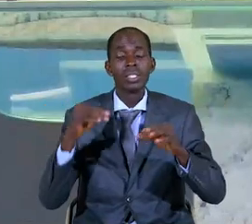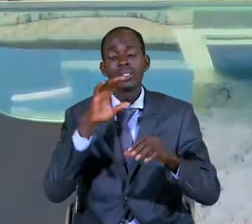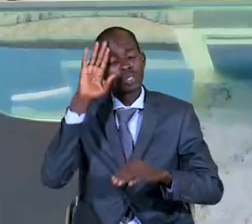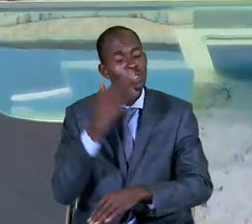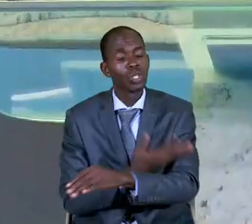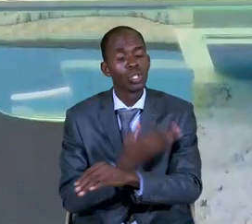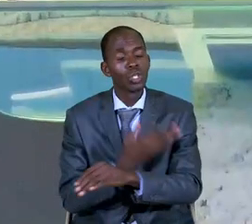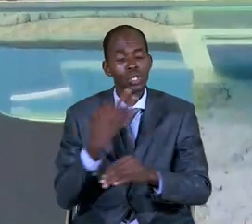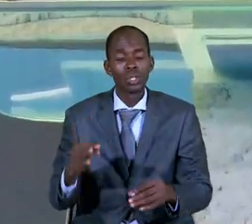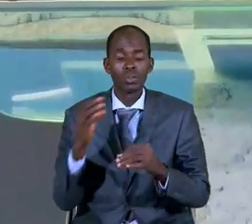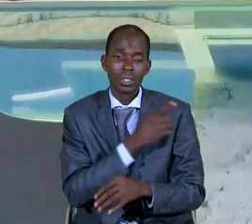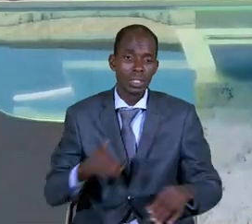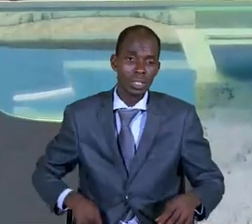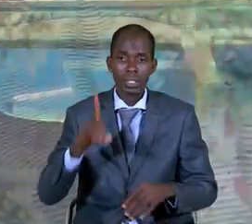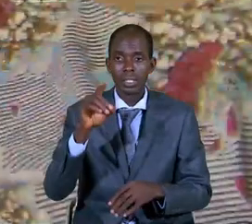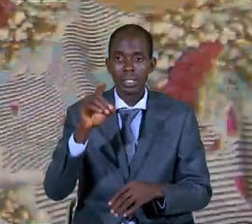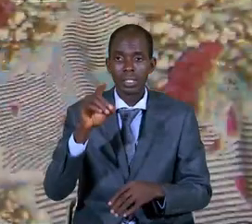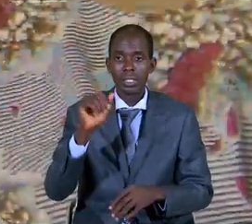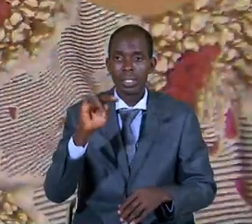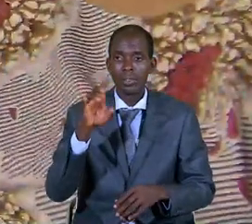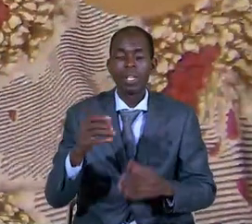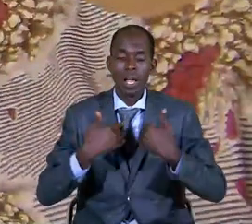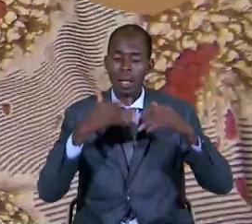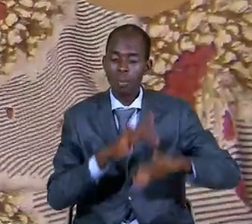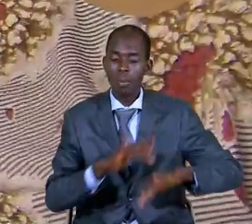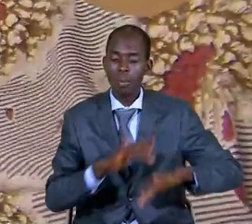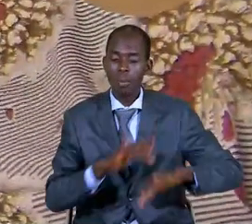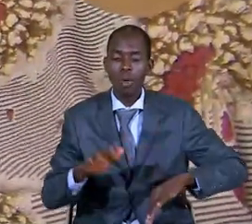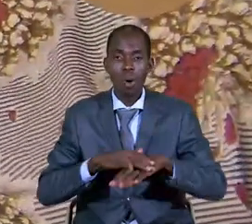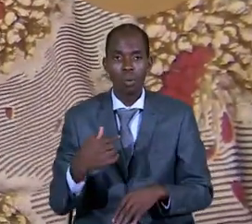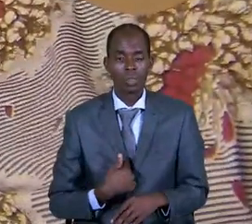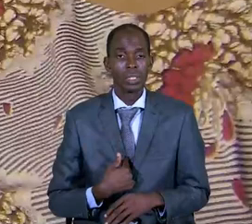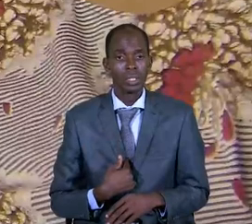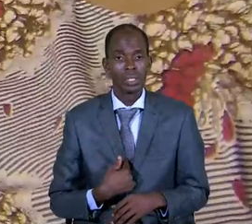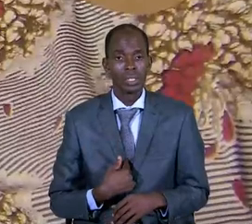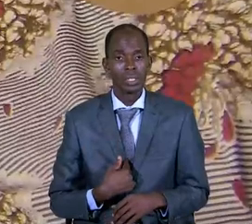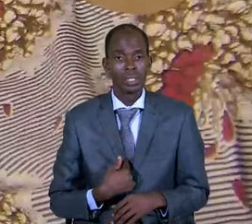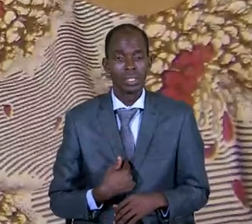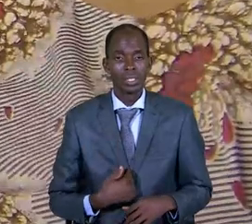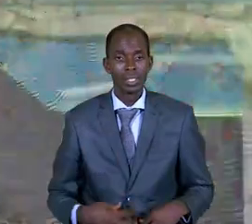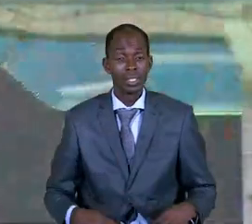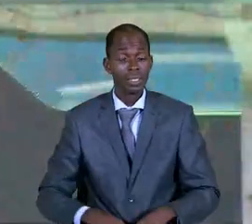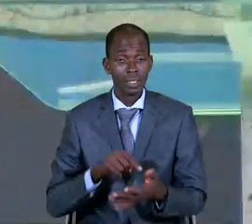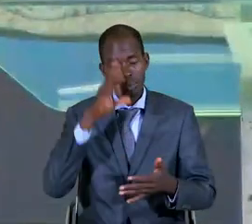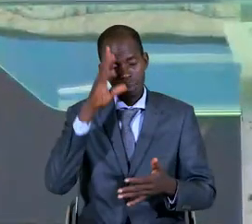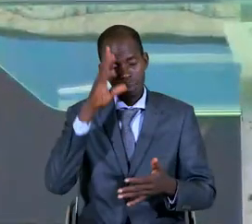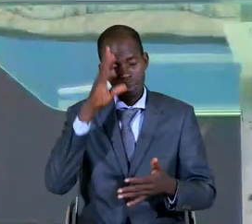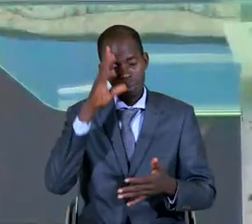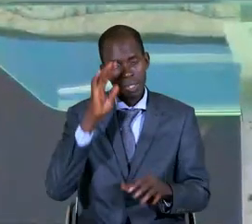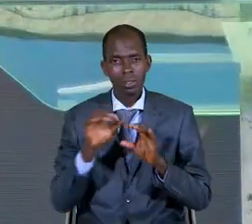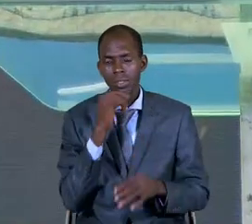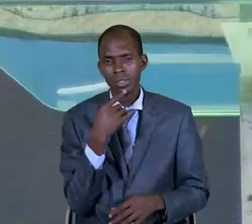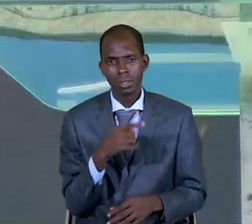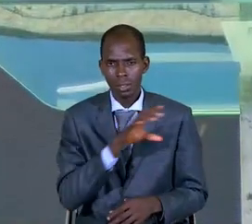me. Mercy is coming to you tonight. He didn't say, Christ, do you know the name of